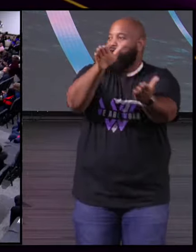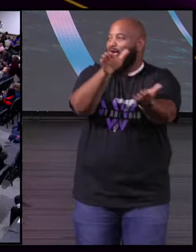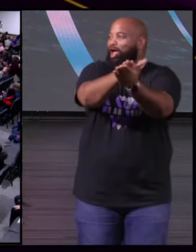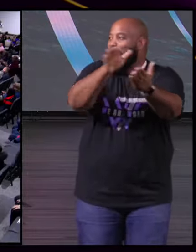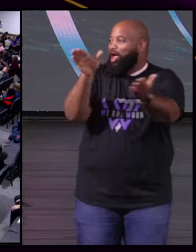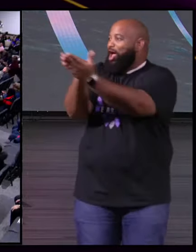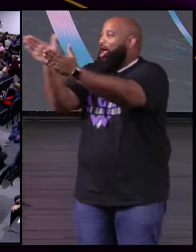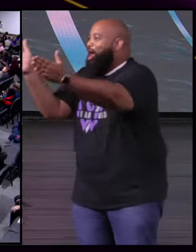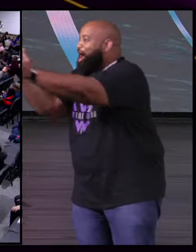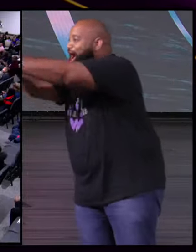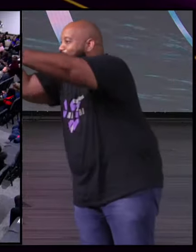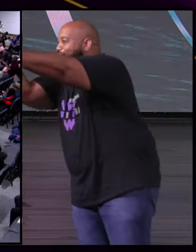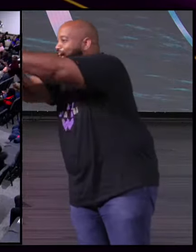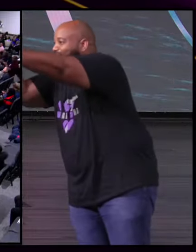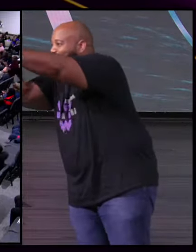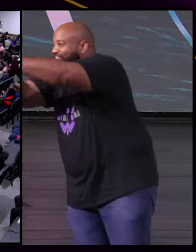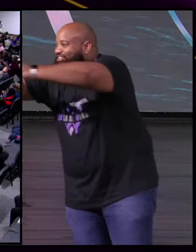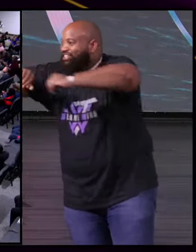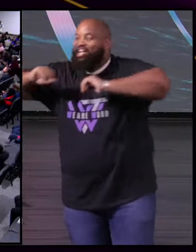Amen.